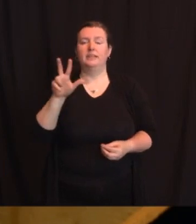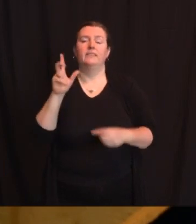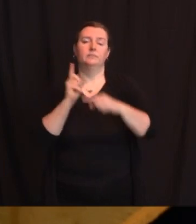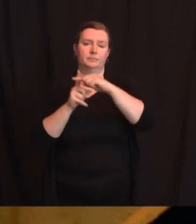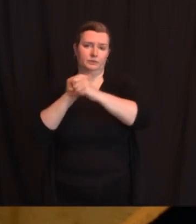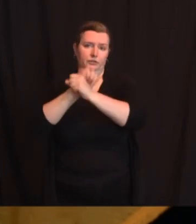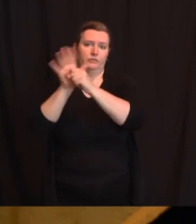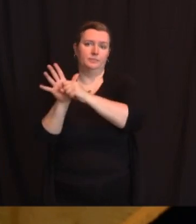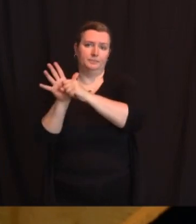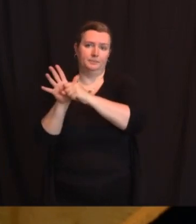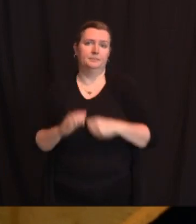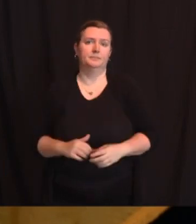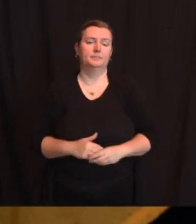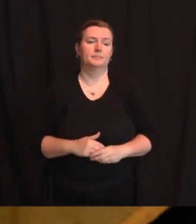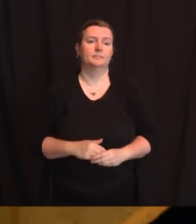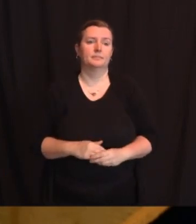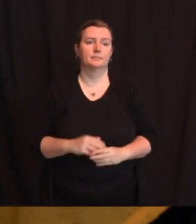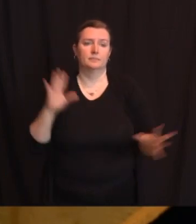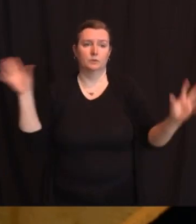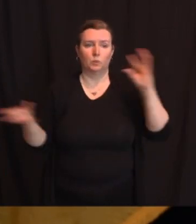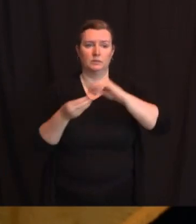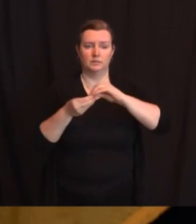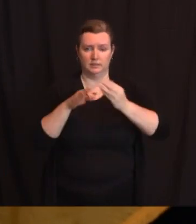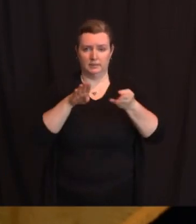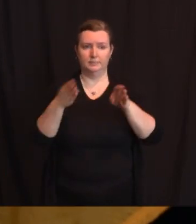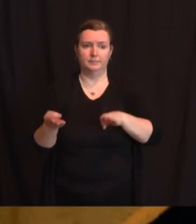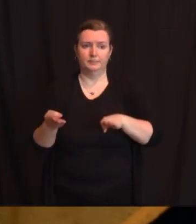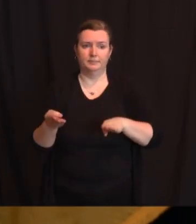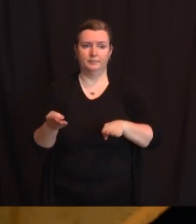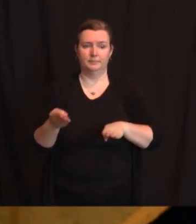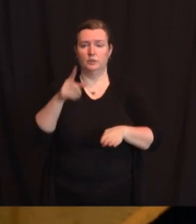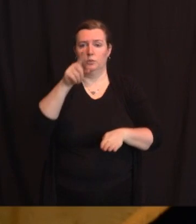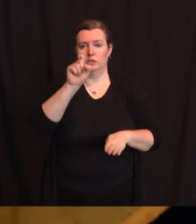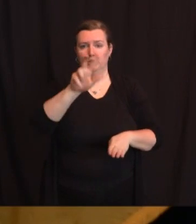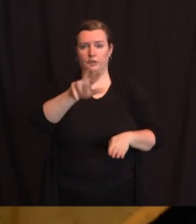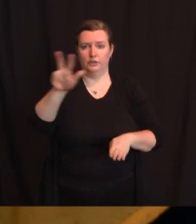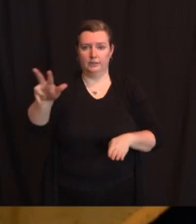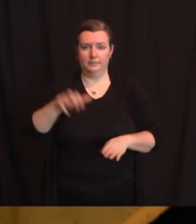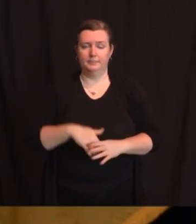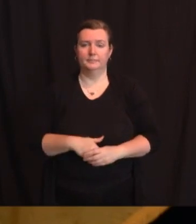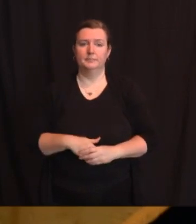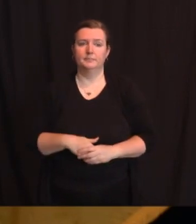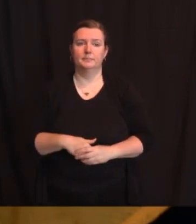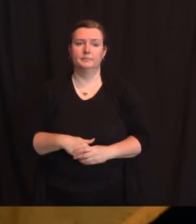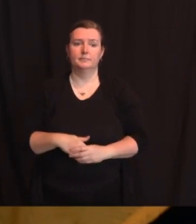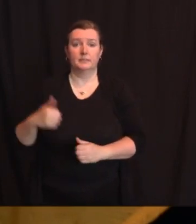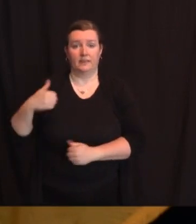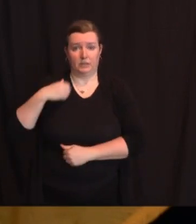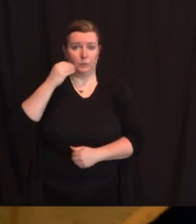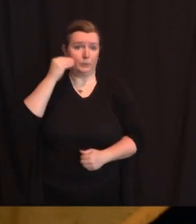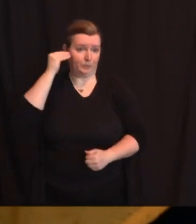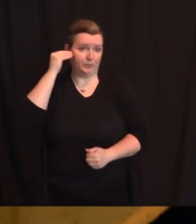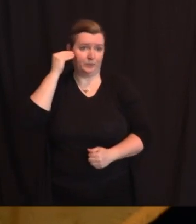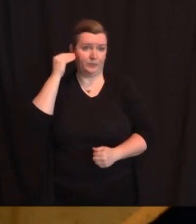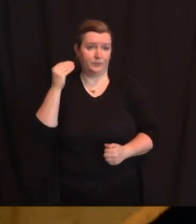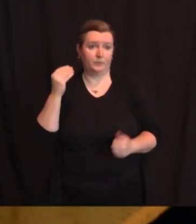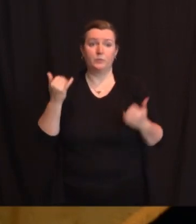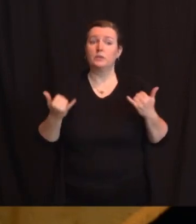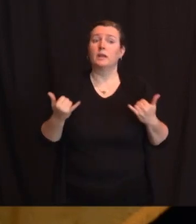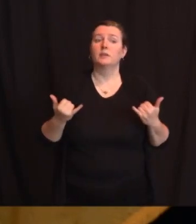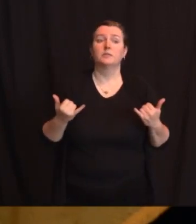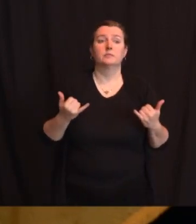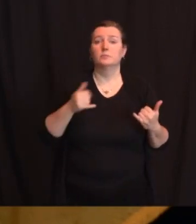total of 133 deaths. The veteran homes right now are under the oversight of the